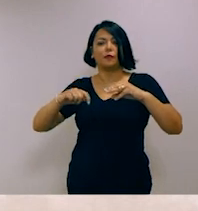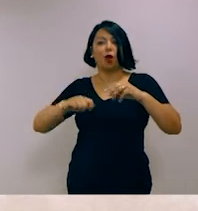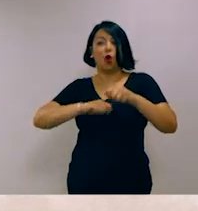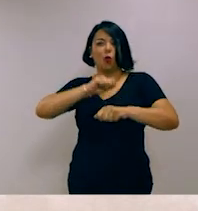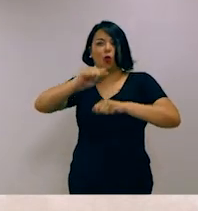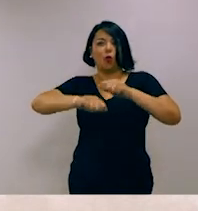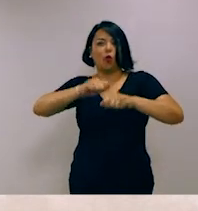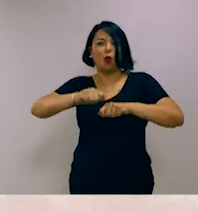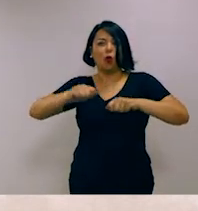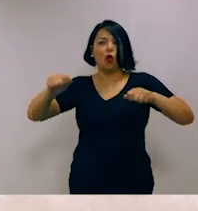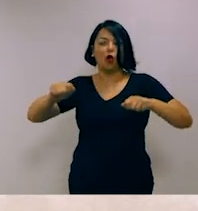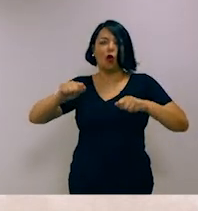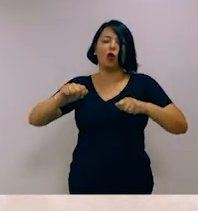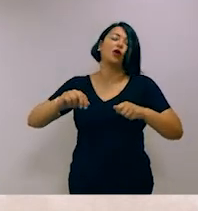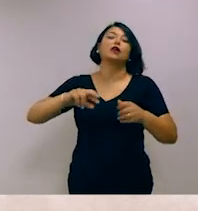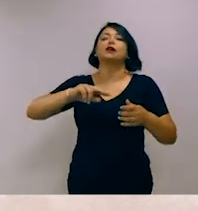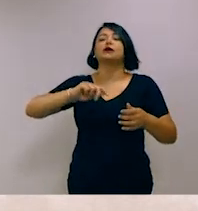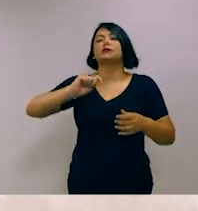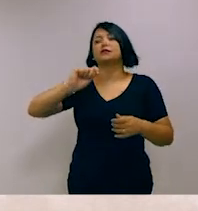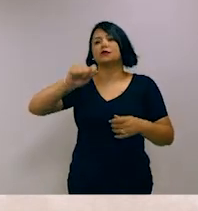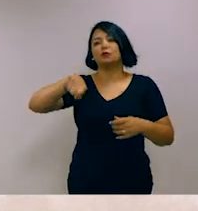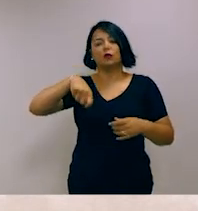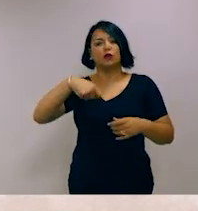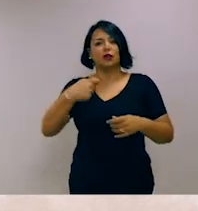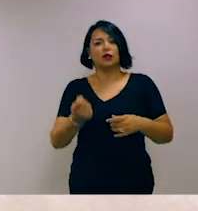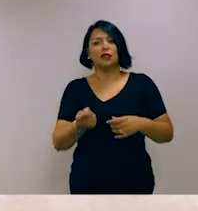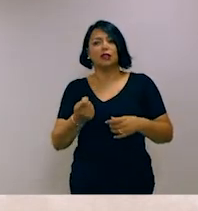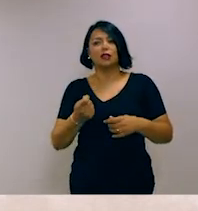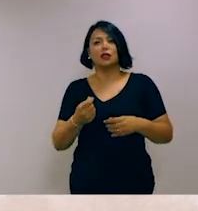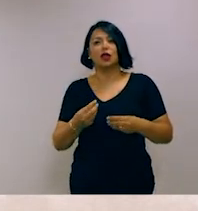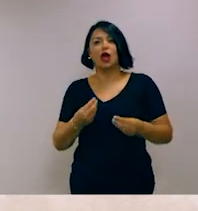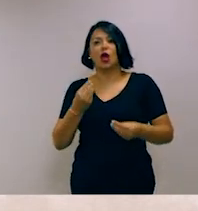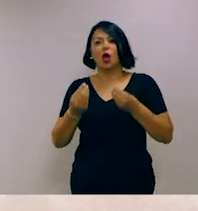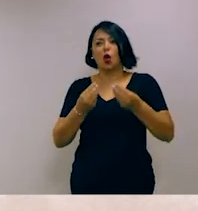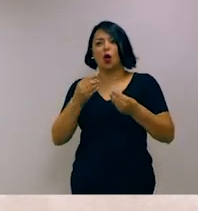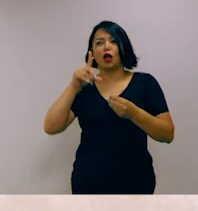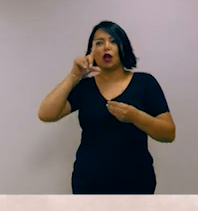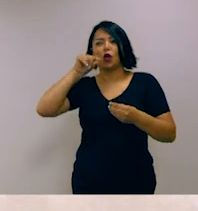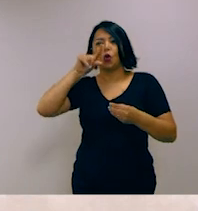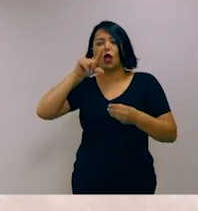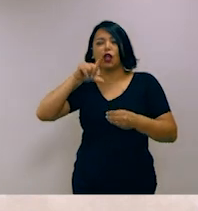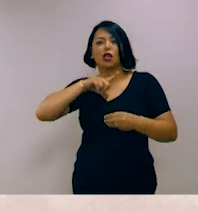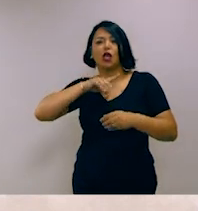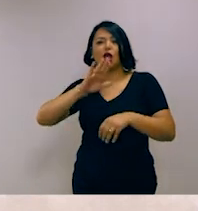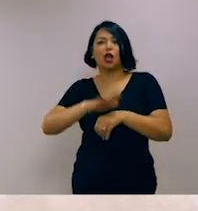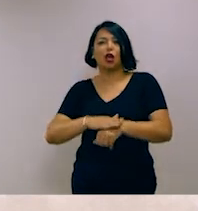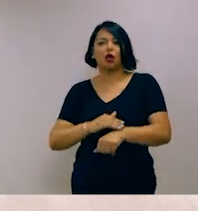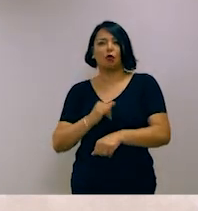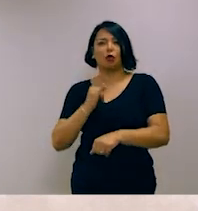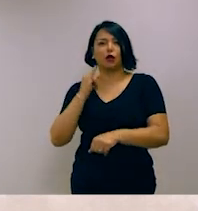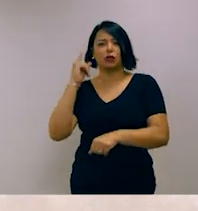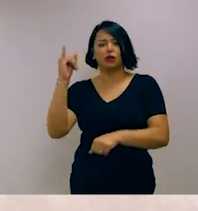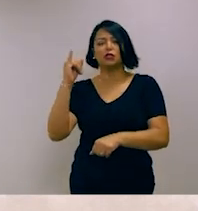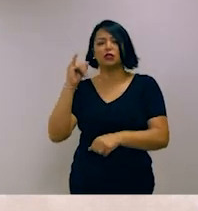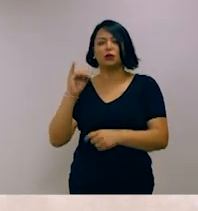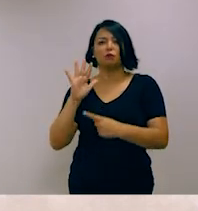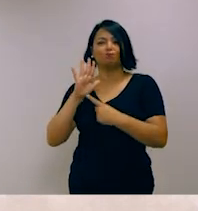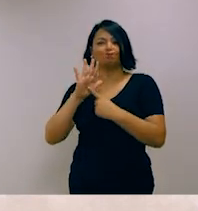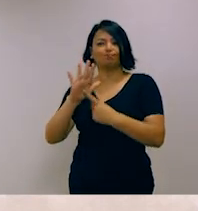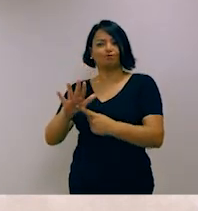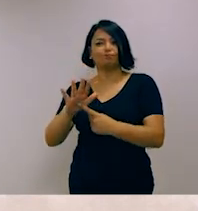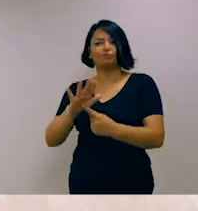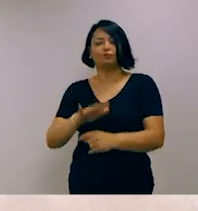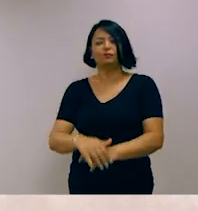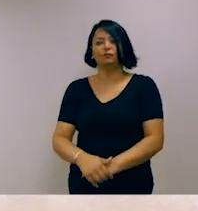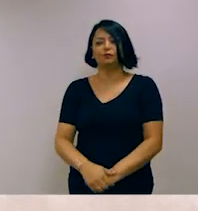size is related to the representativeness of the tweet in that textual corpus. And so you